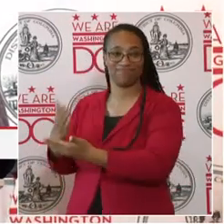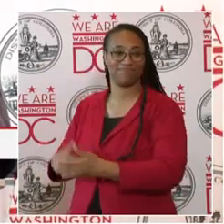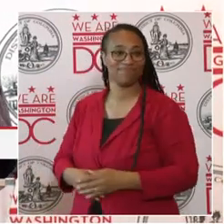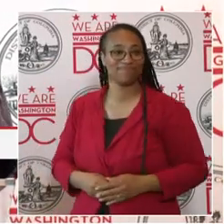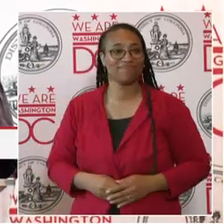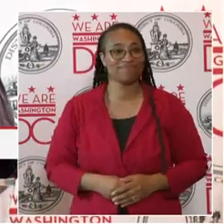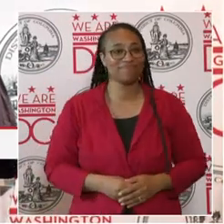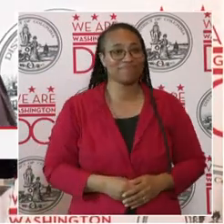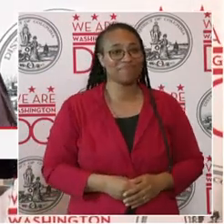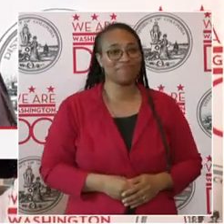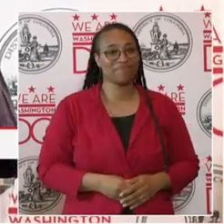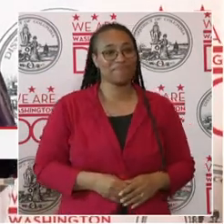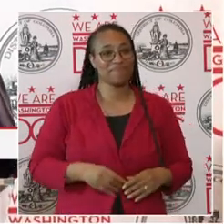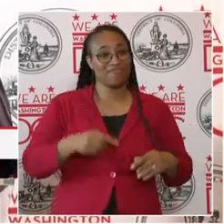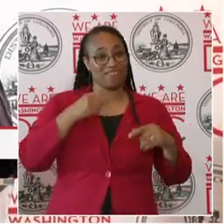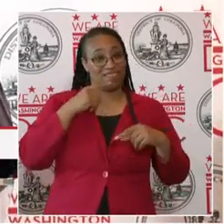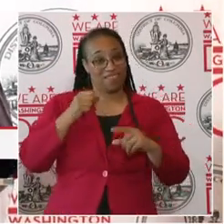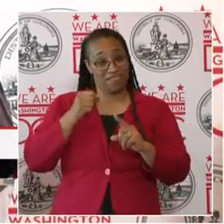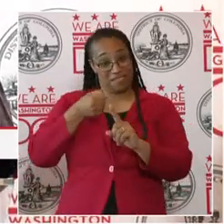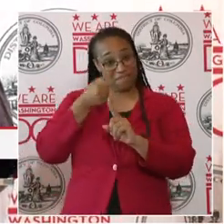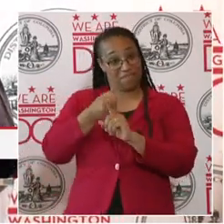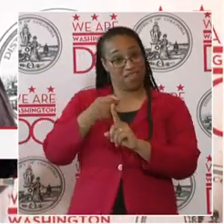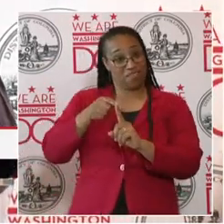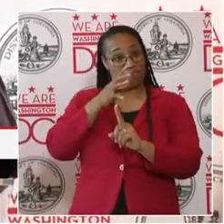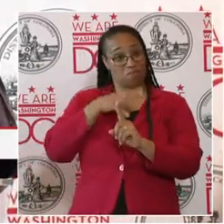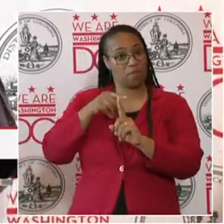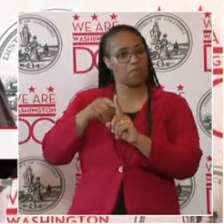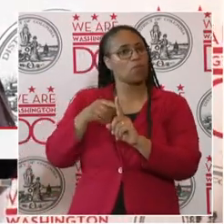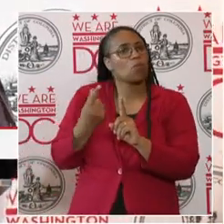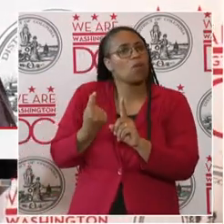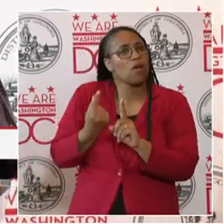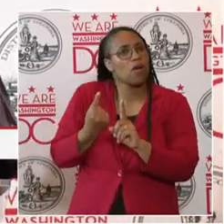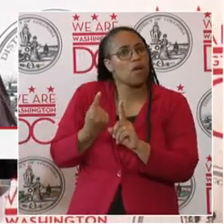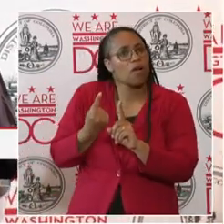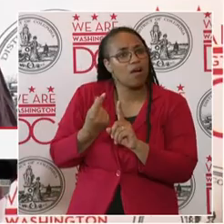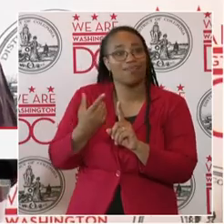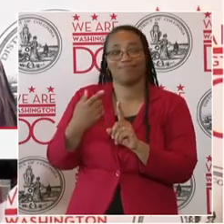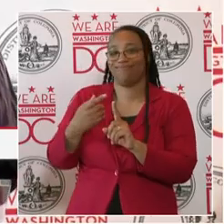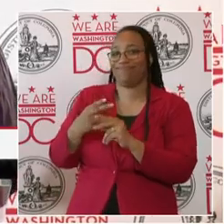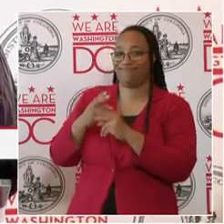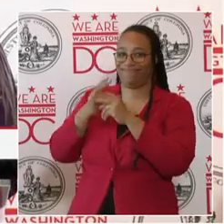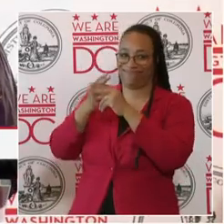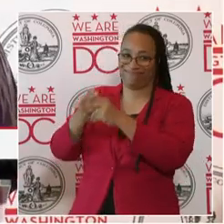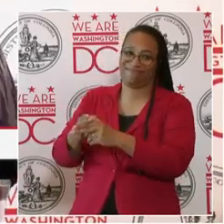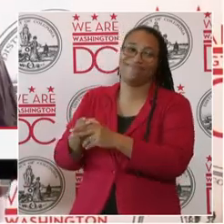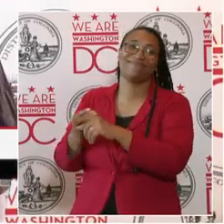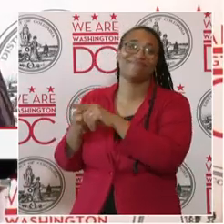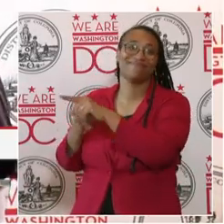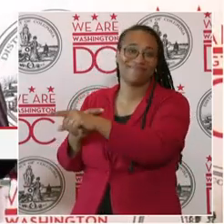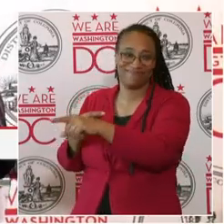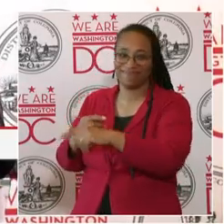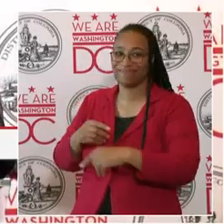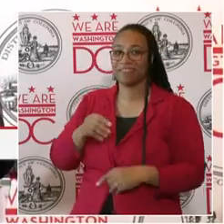impact in women's empowerment, it's none other than Joe McDaniel.